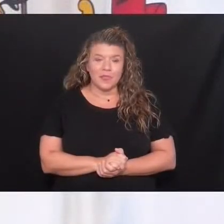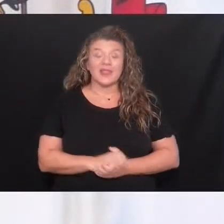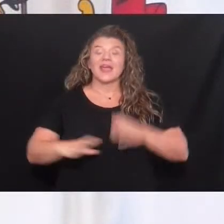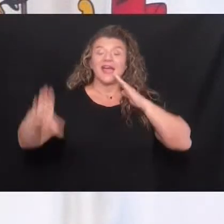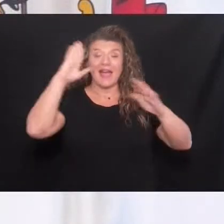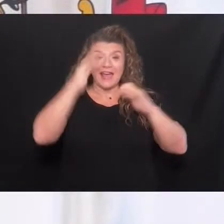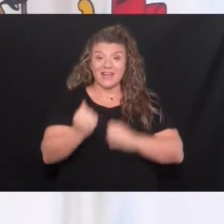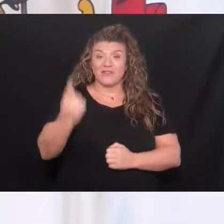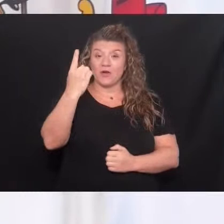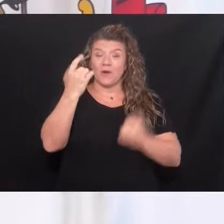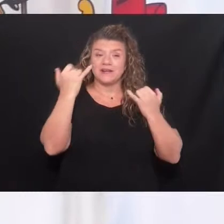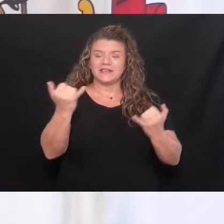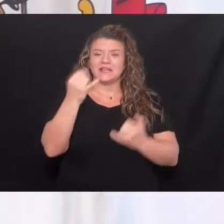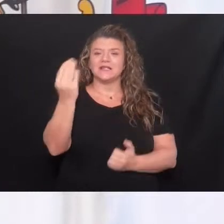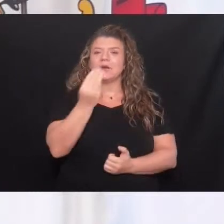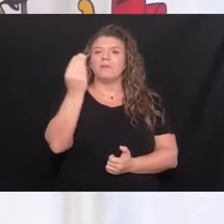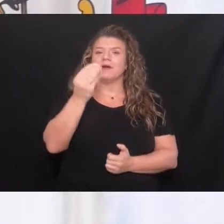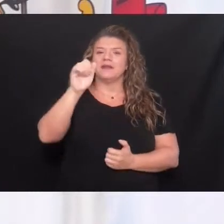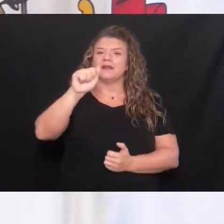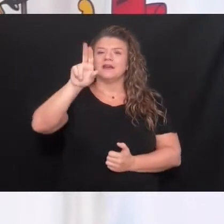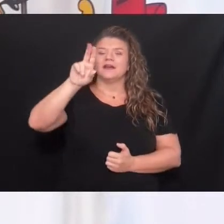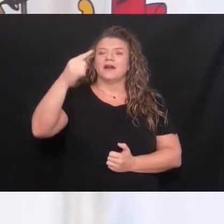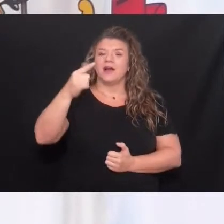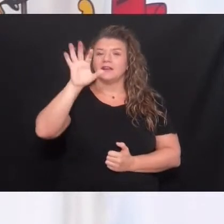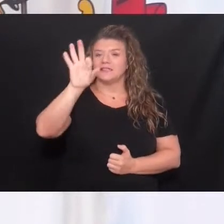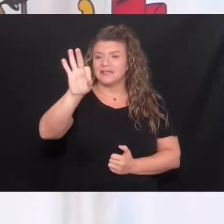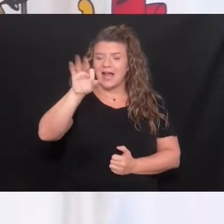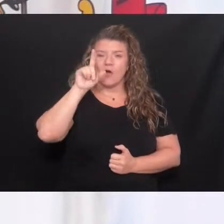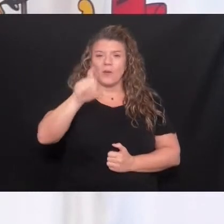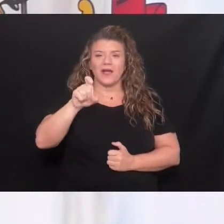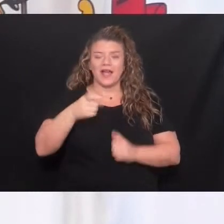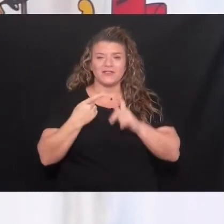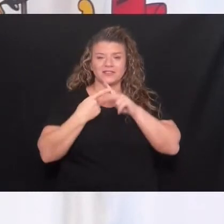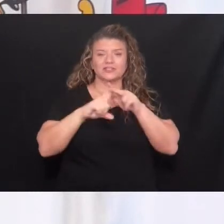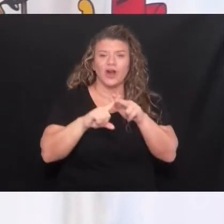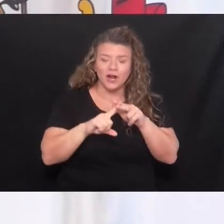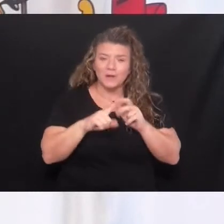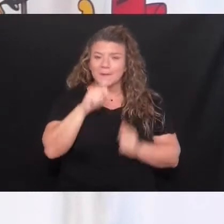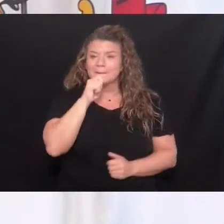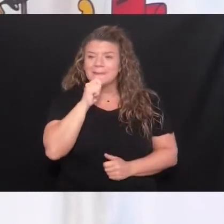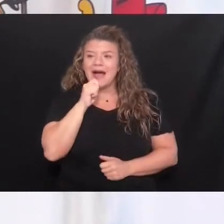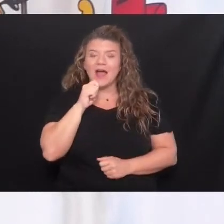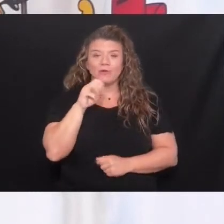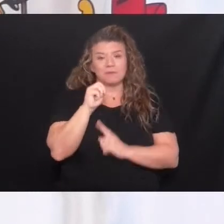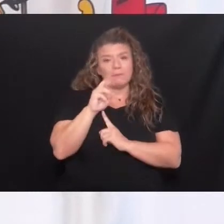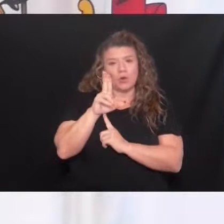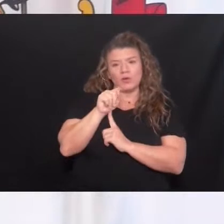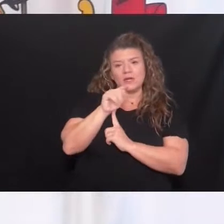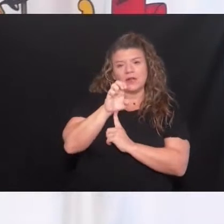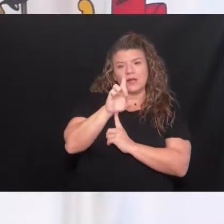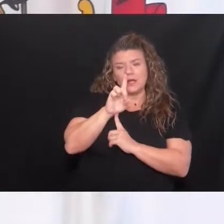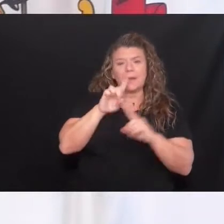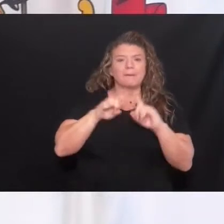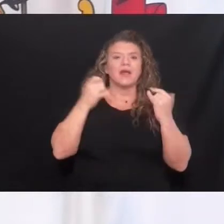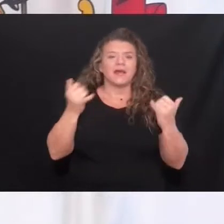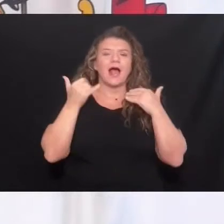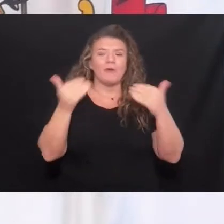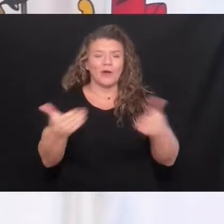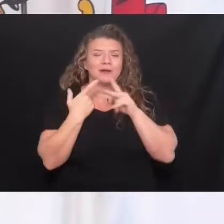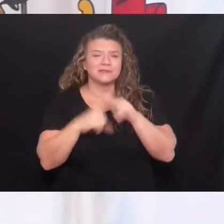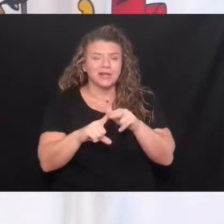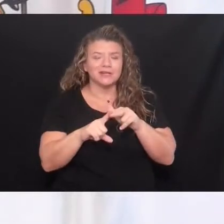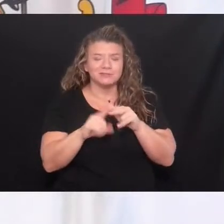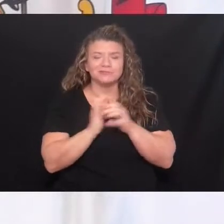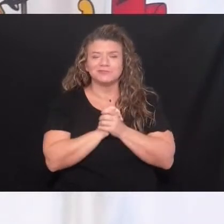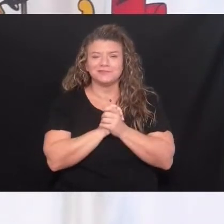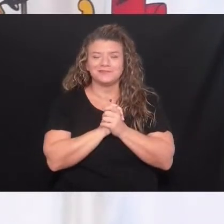Hello everyone, it's Monday, August the 9th. We kind of started off there with the mic on mute, but we'll go again now. But